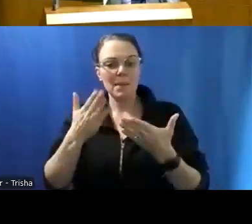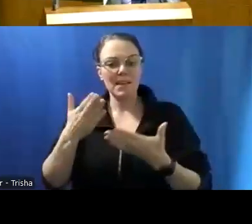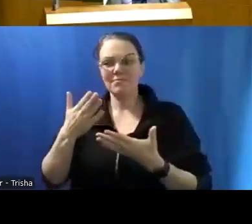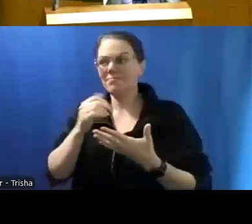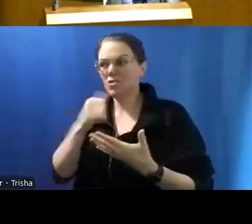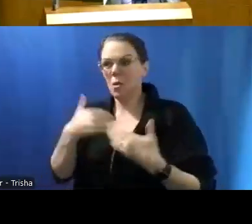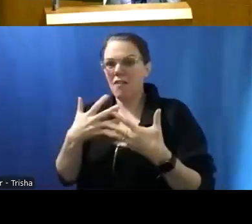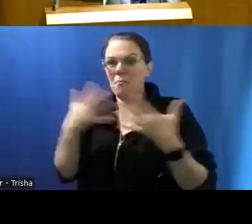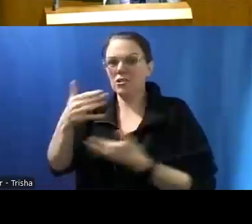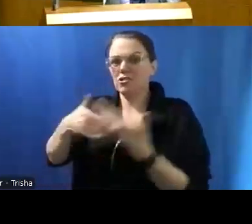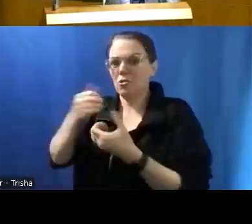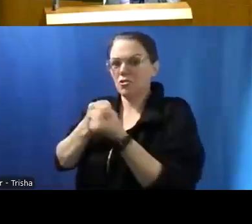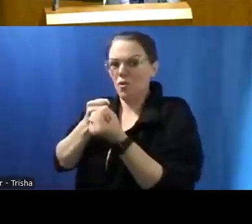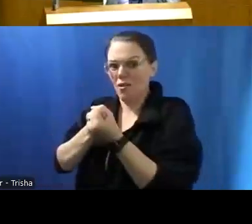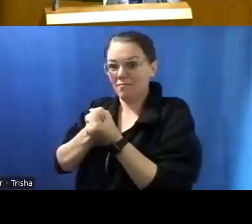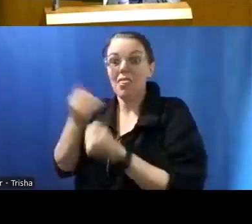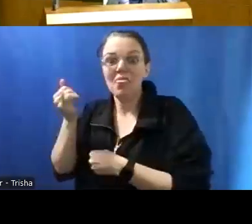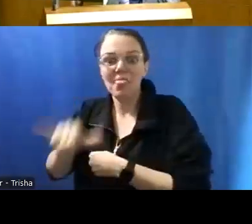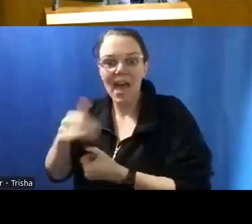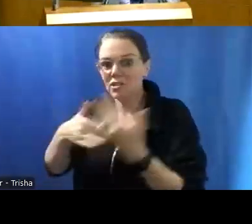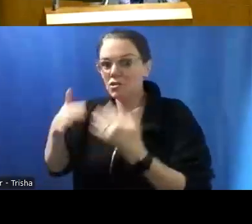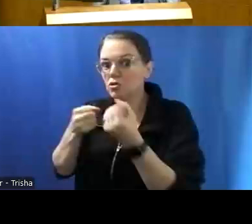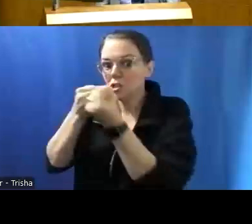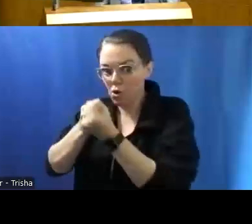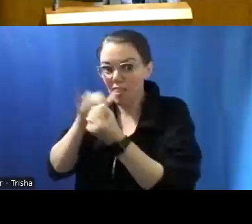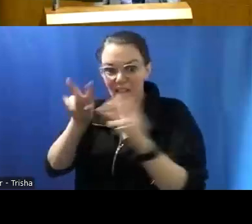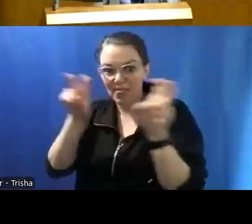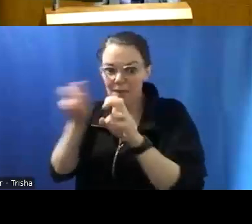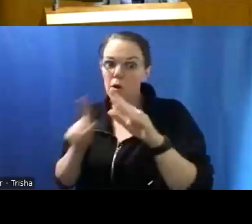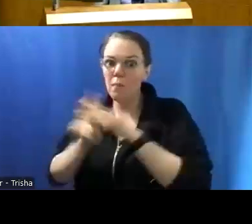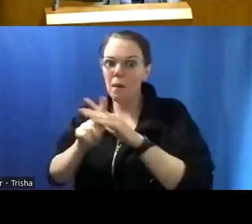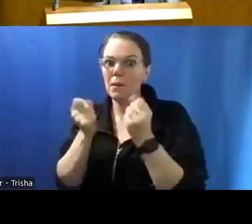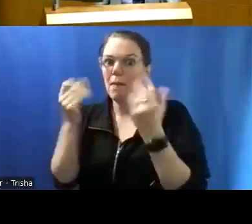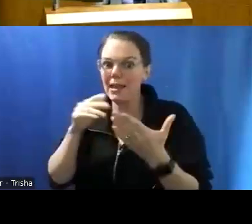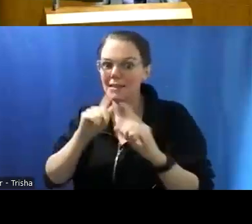support. And that social support theme comes up in a number of studies.